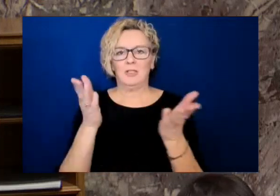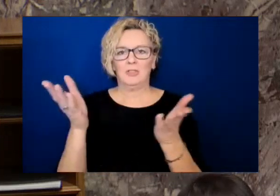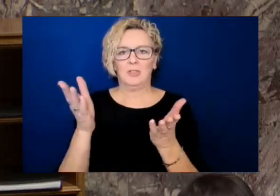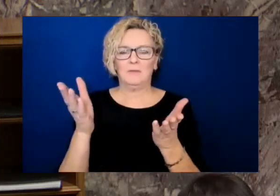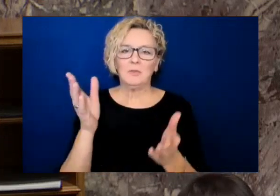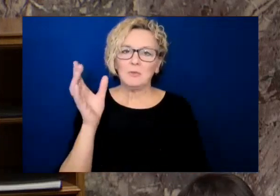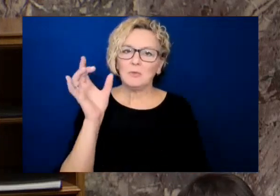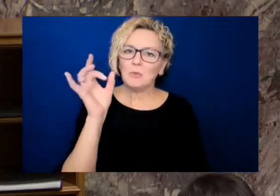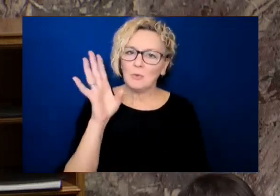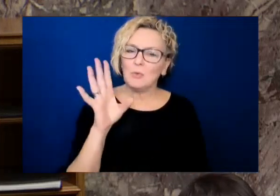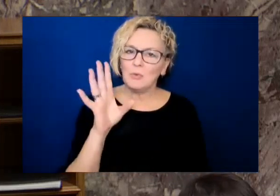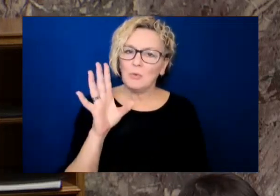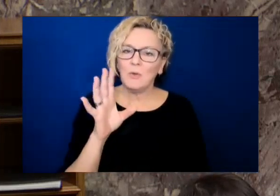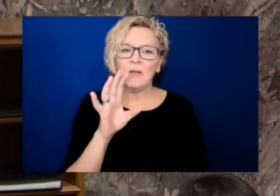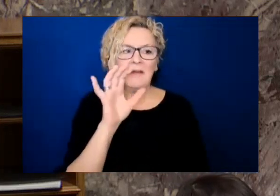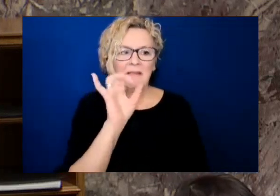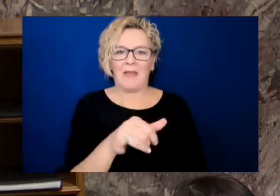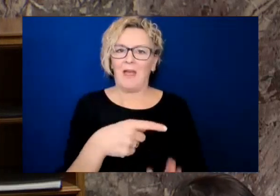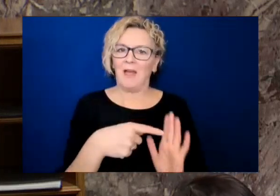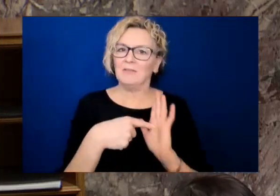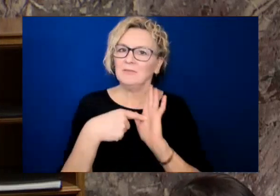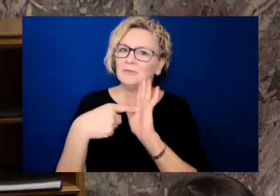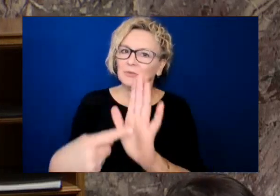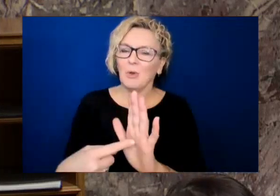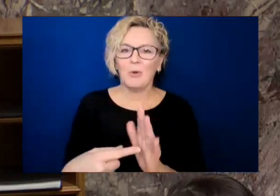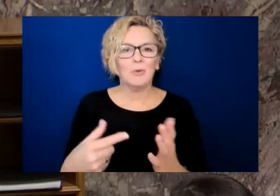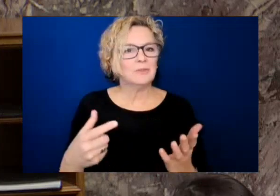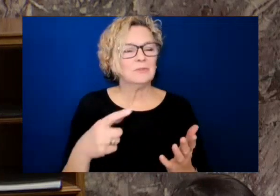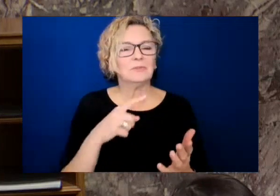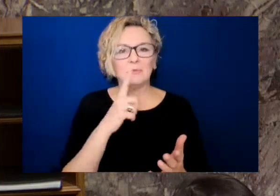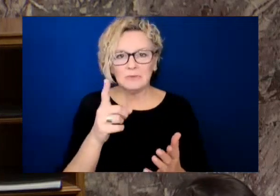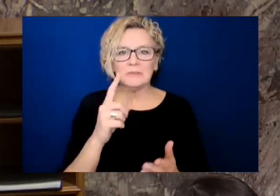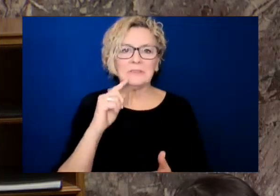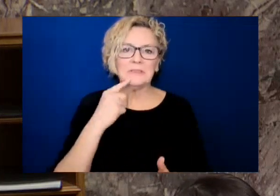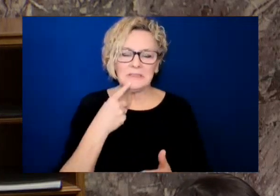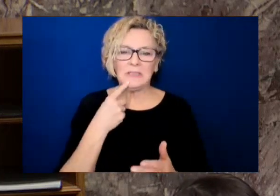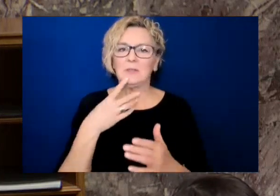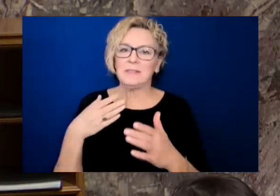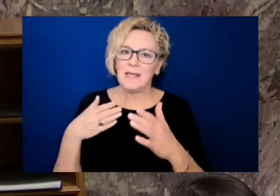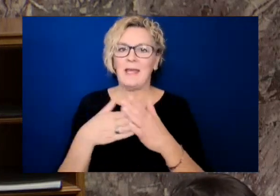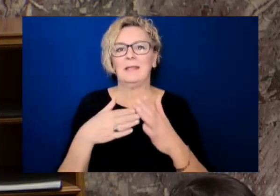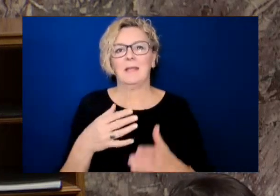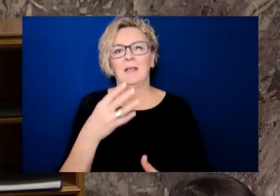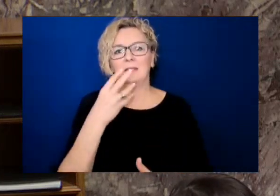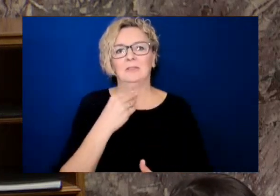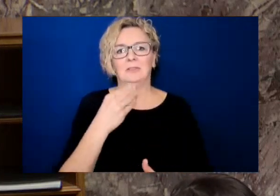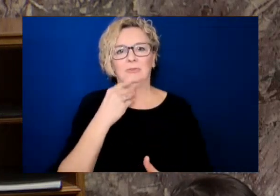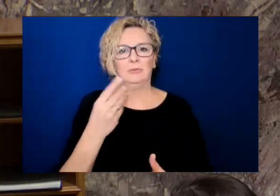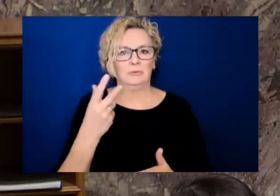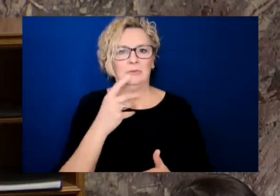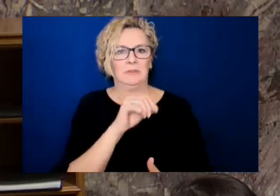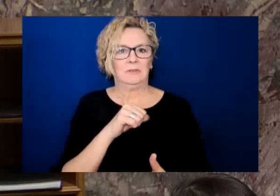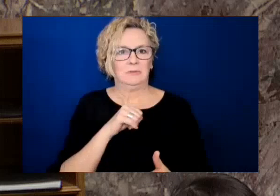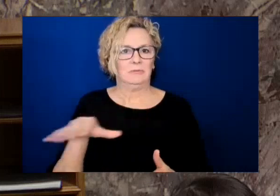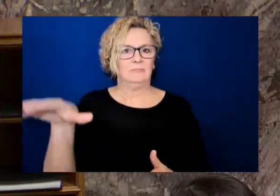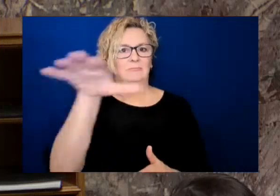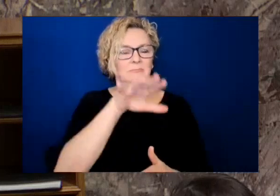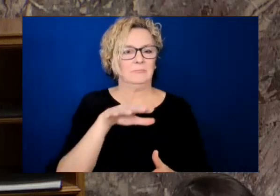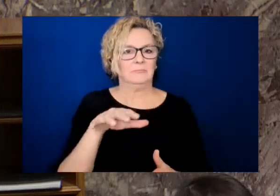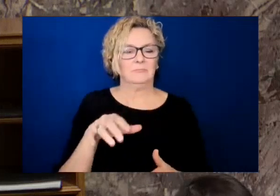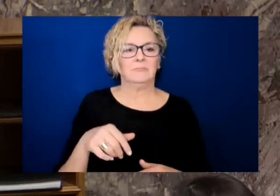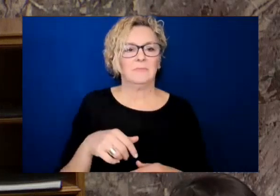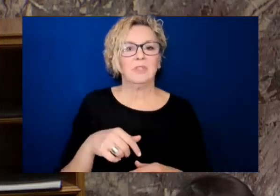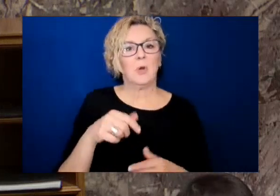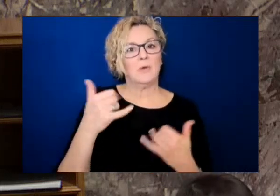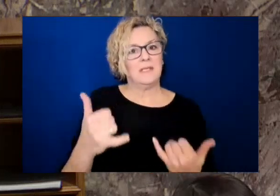anti-Semitism. And so my question to the Premier was a very straightforward and simple one. I'm not looking for words. I'm not looking for meetings